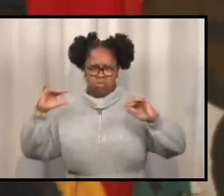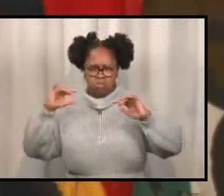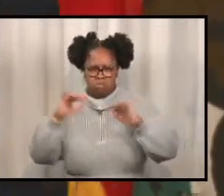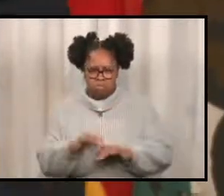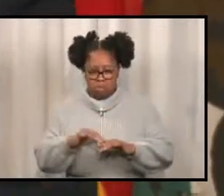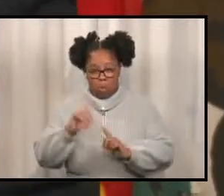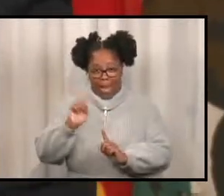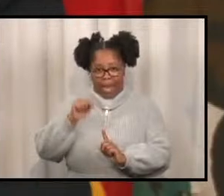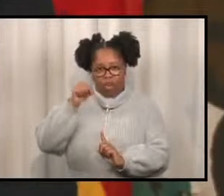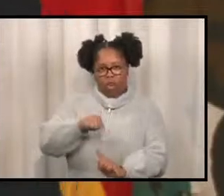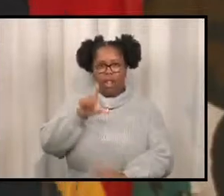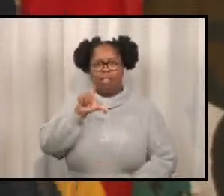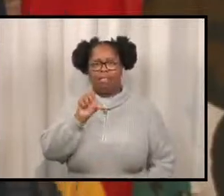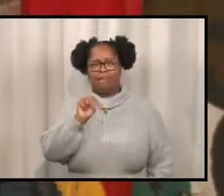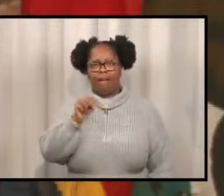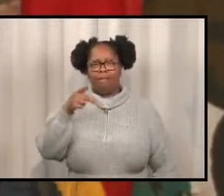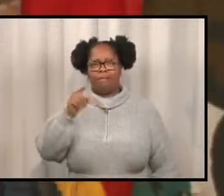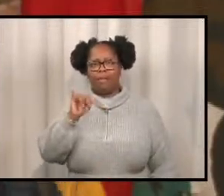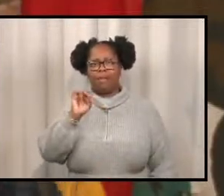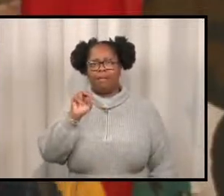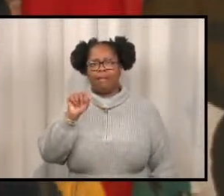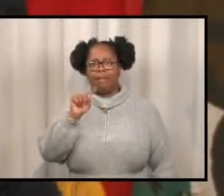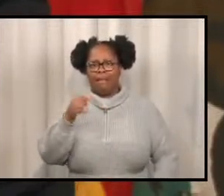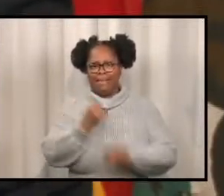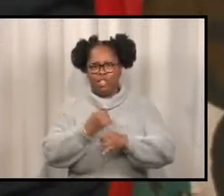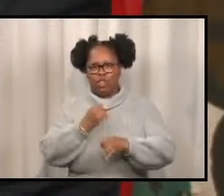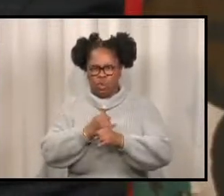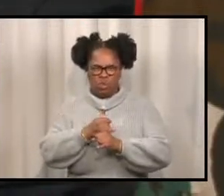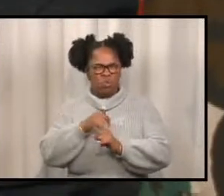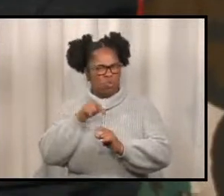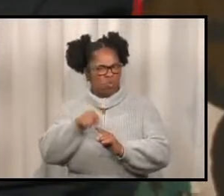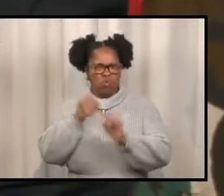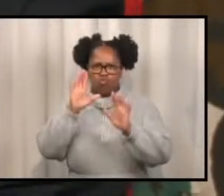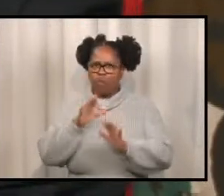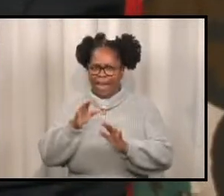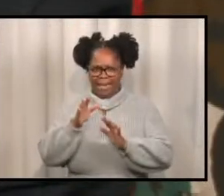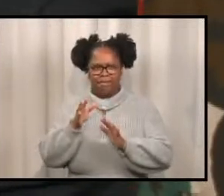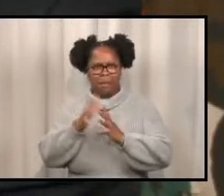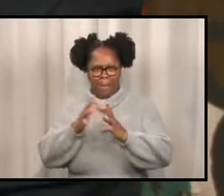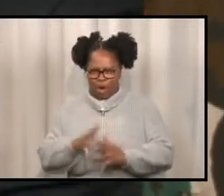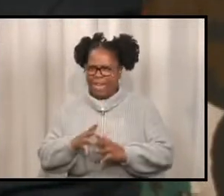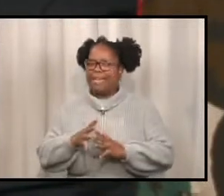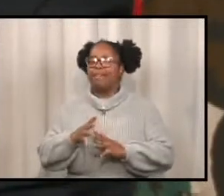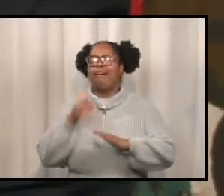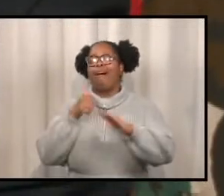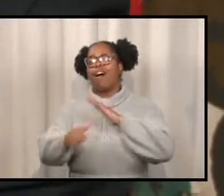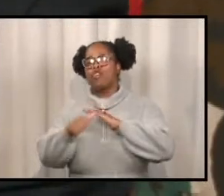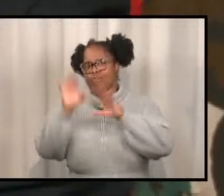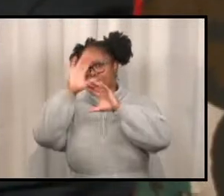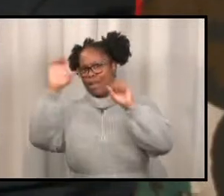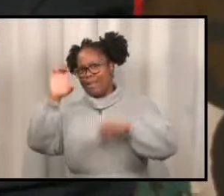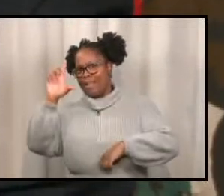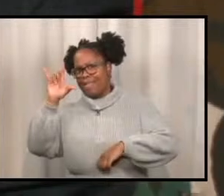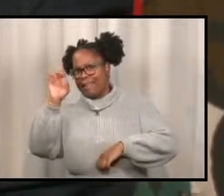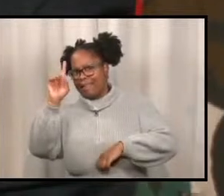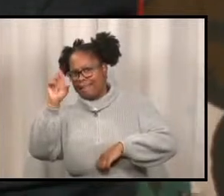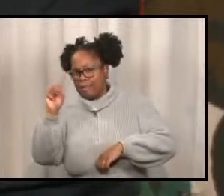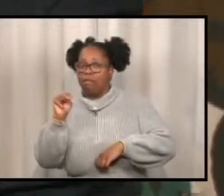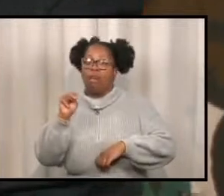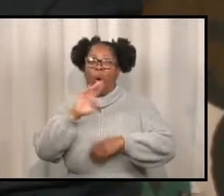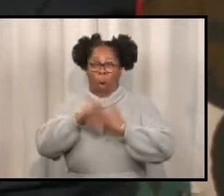American, former member of Congress. He was President Clinton's chief of staff, and he brought leaders from all 23 CSUs